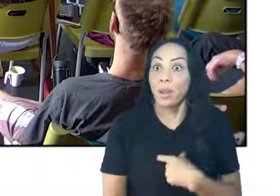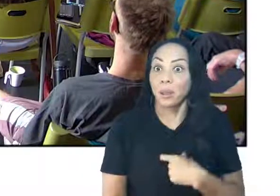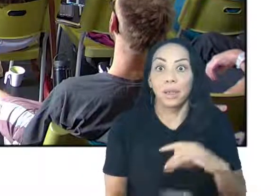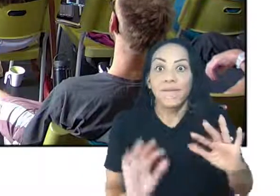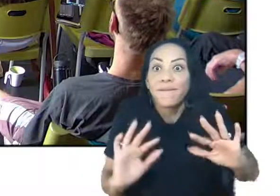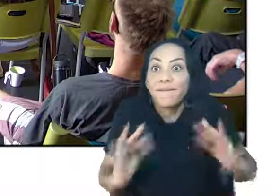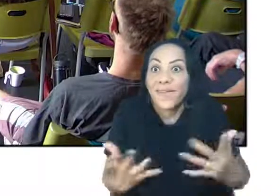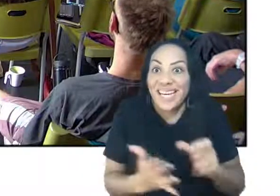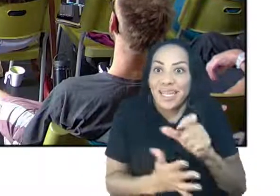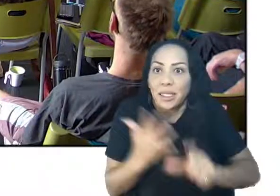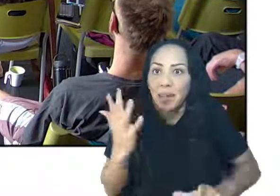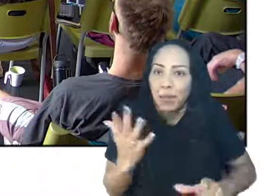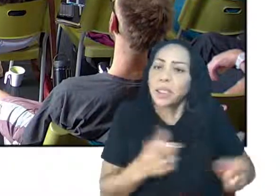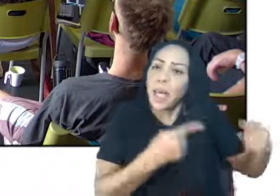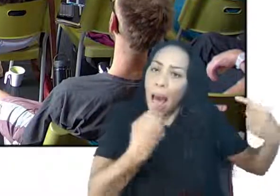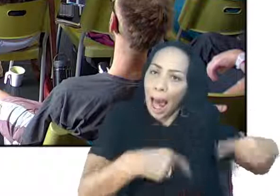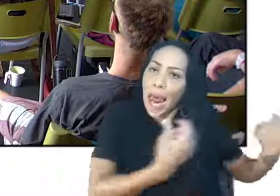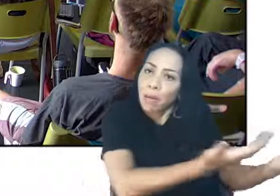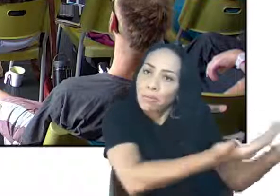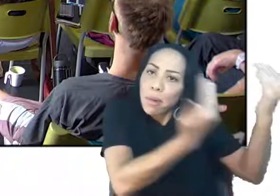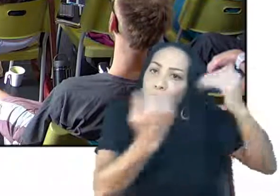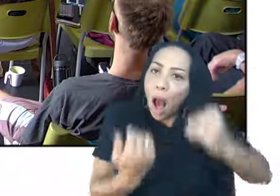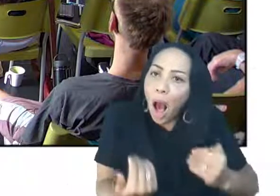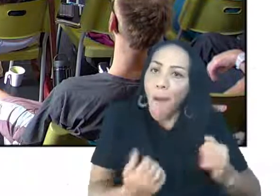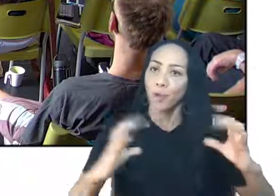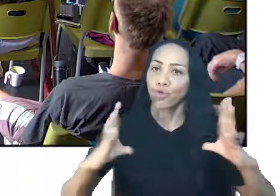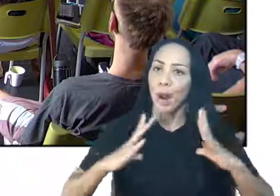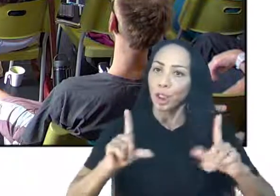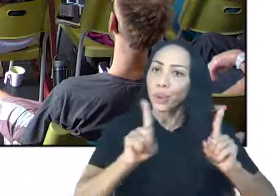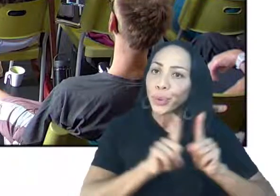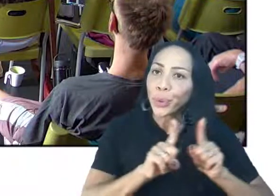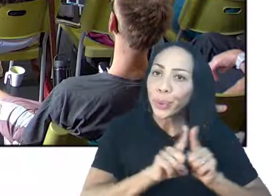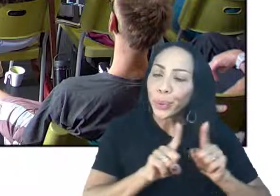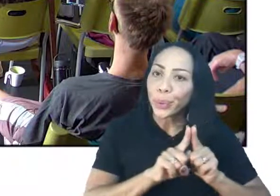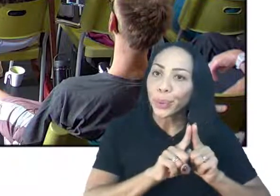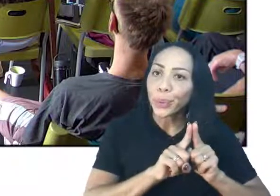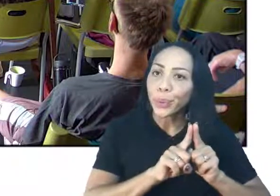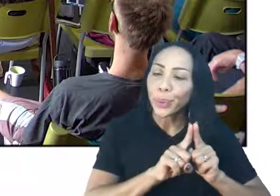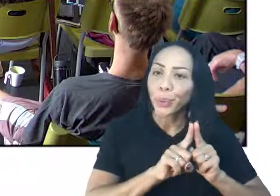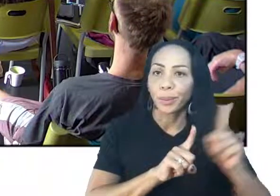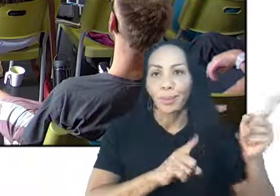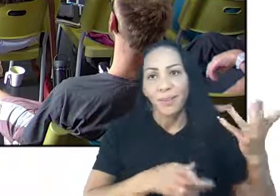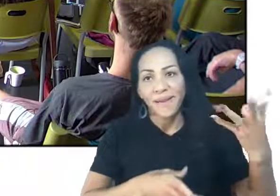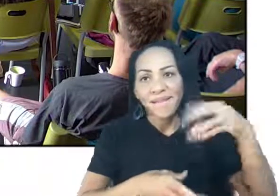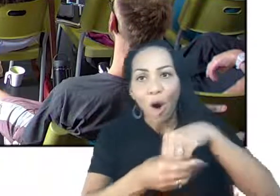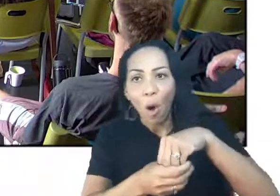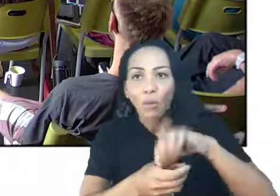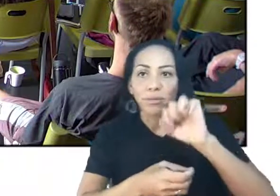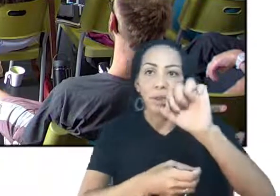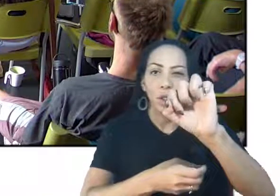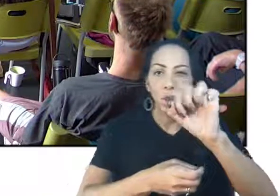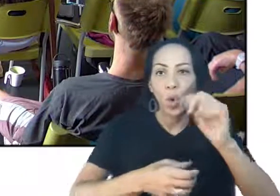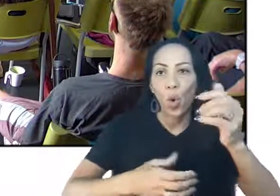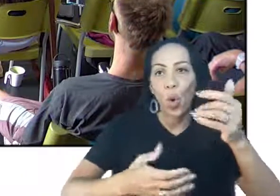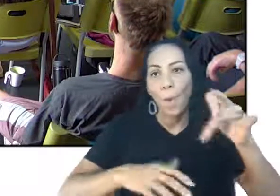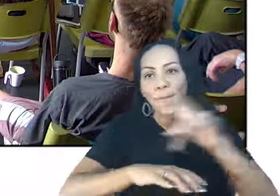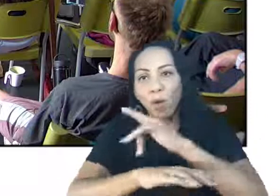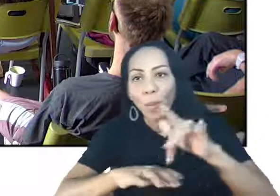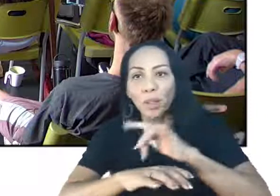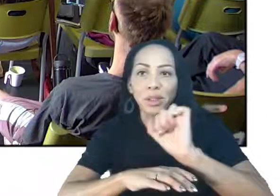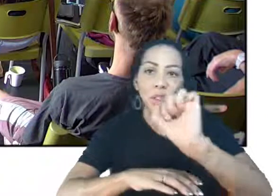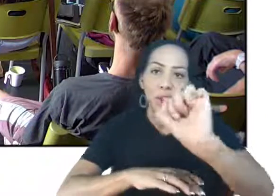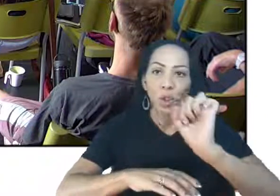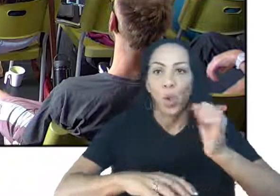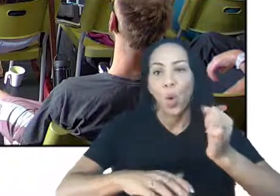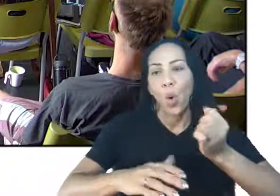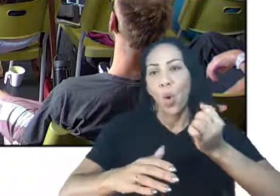Yeah. And to go and get involved in your exhibitions or your performances,